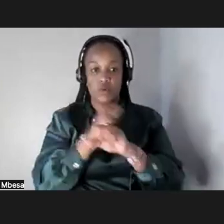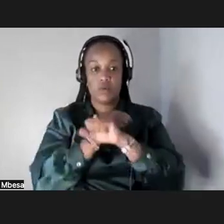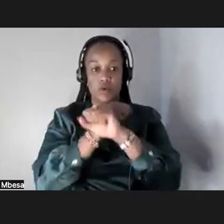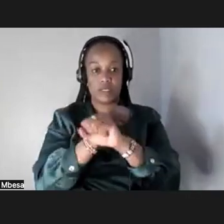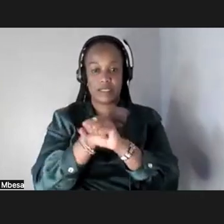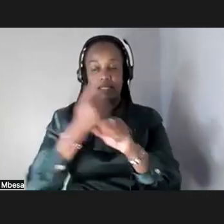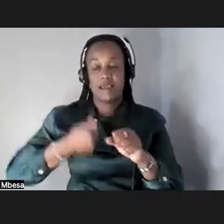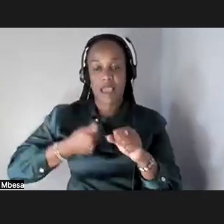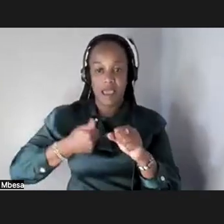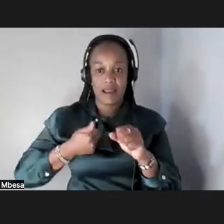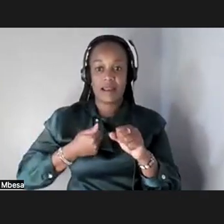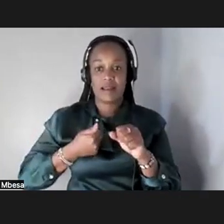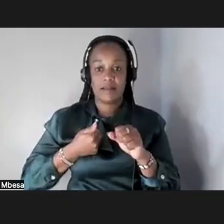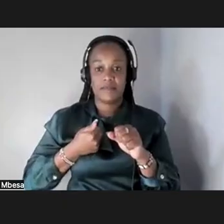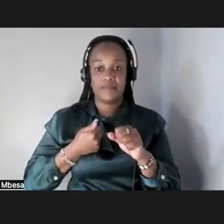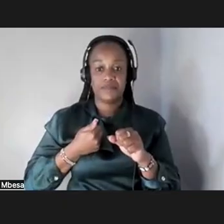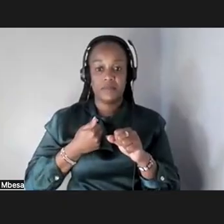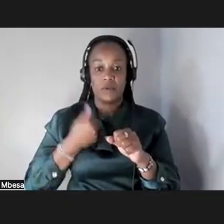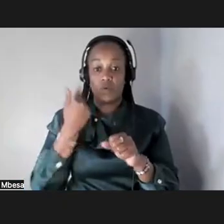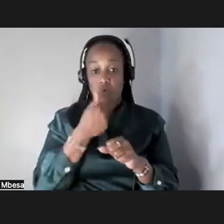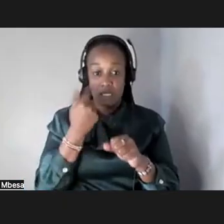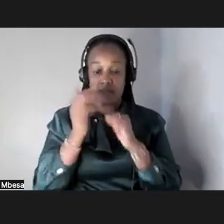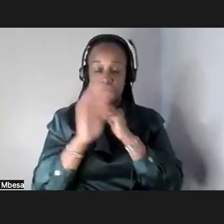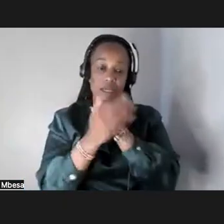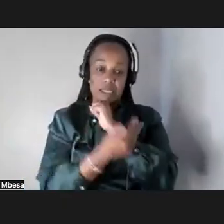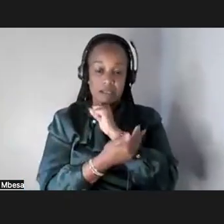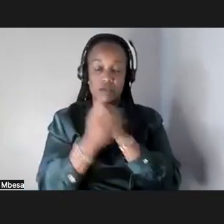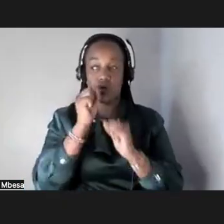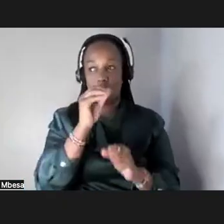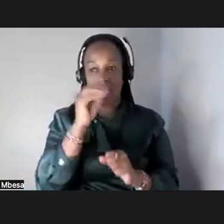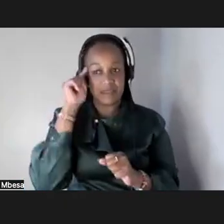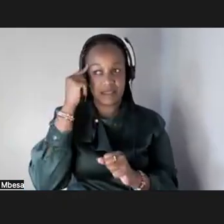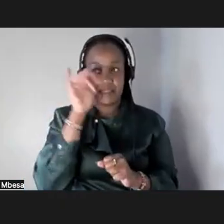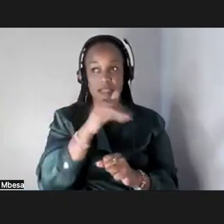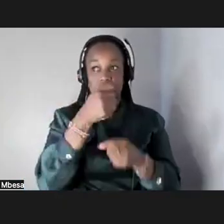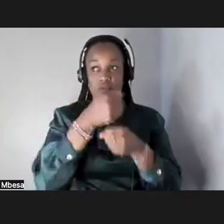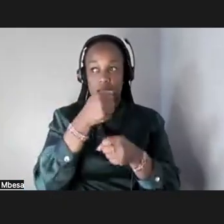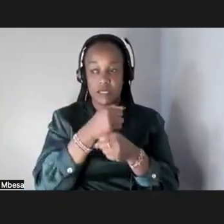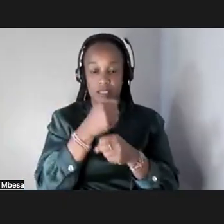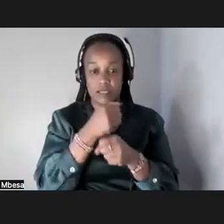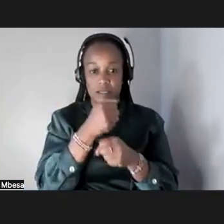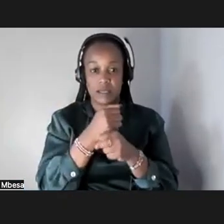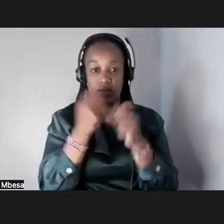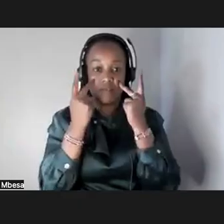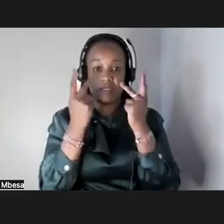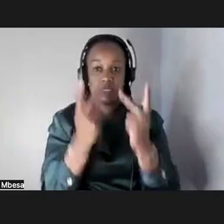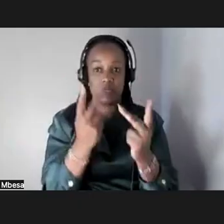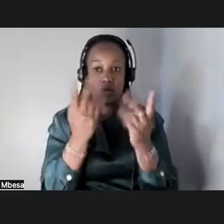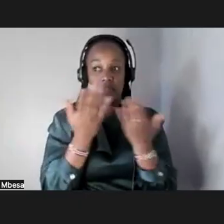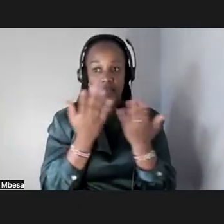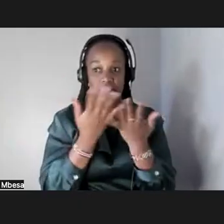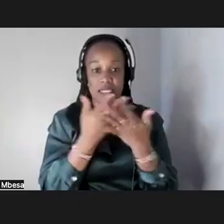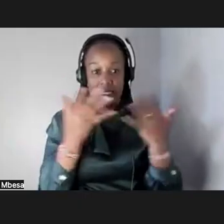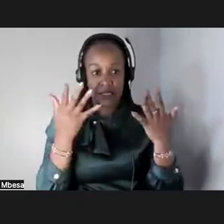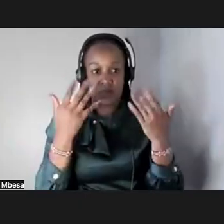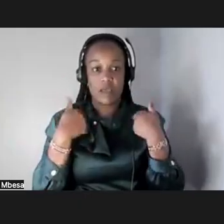pregnant of. So that's what I think is working, and that is what we have seen at the facility. We have worked with